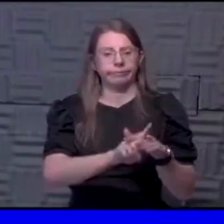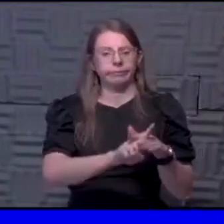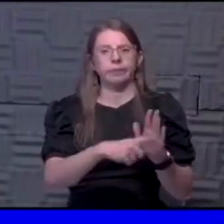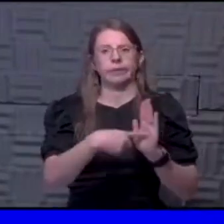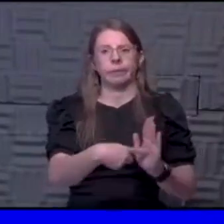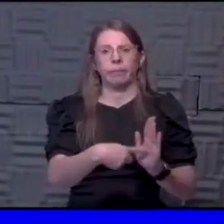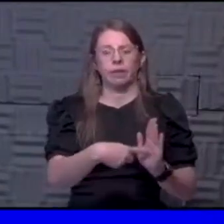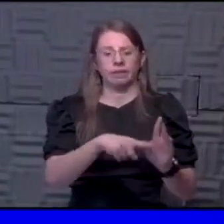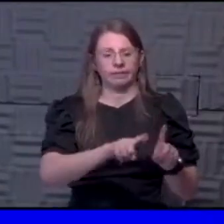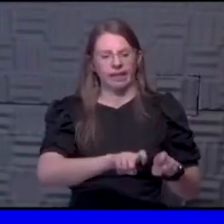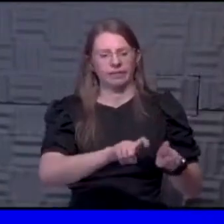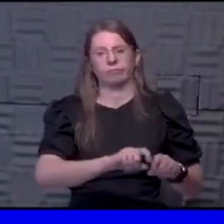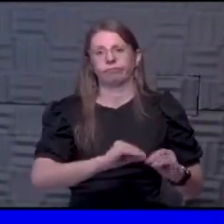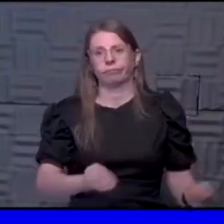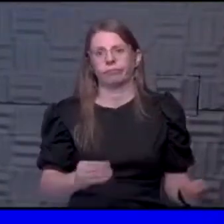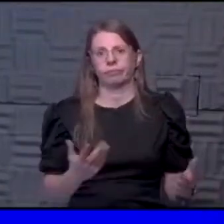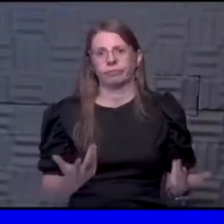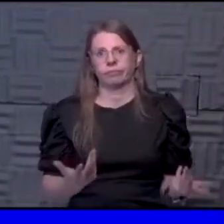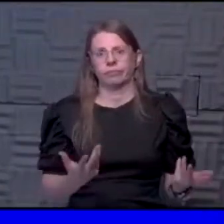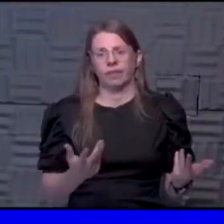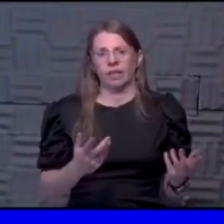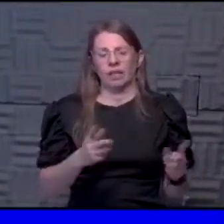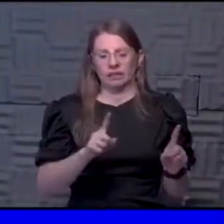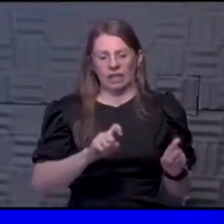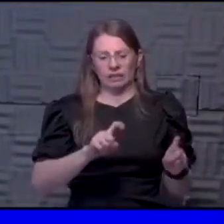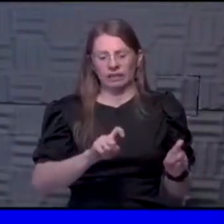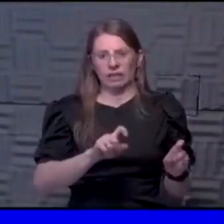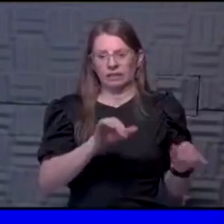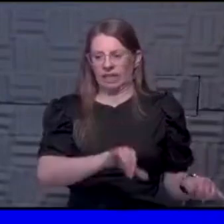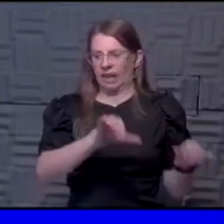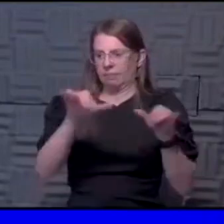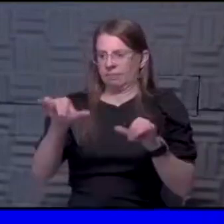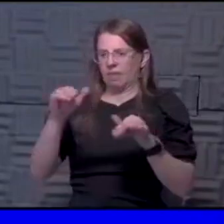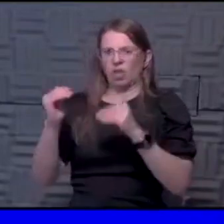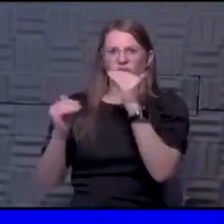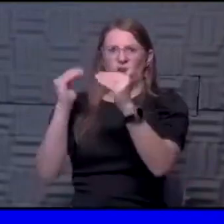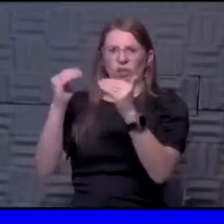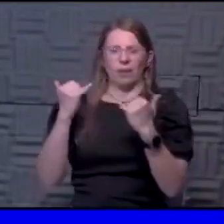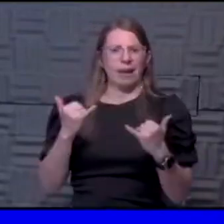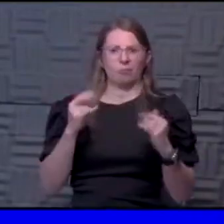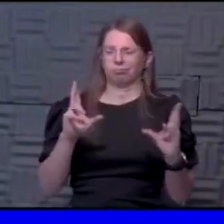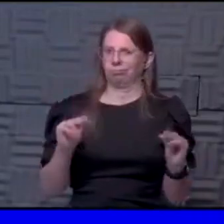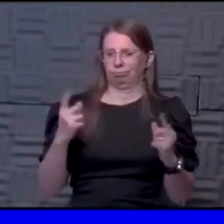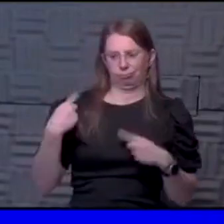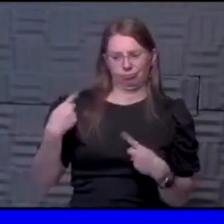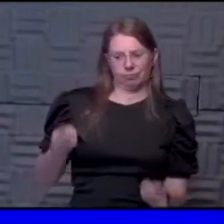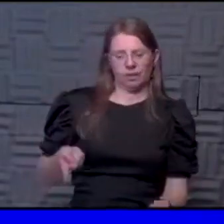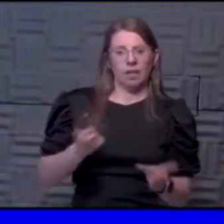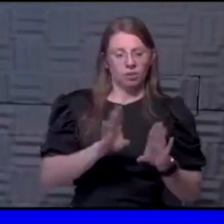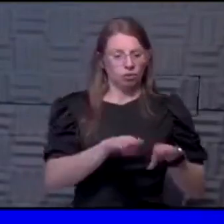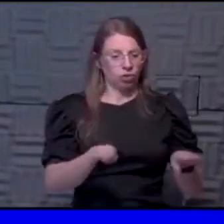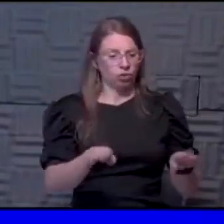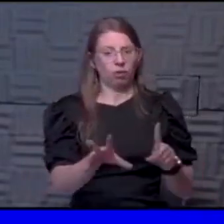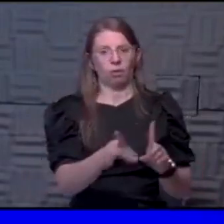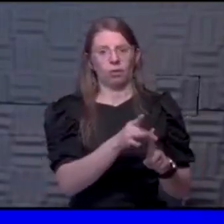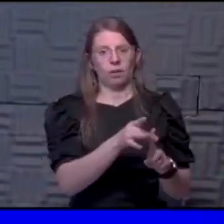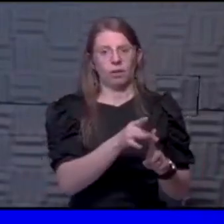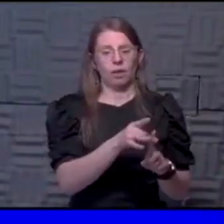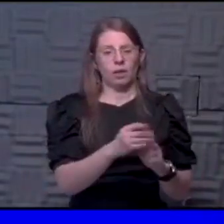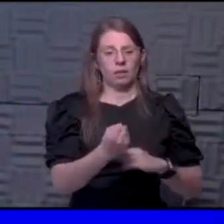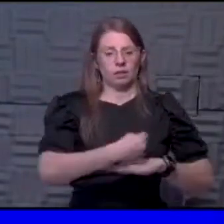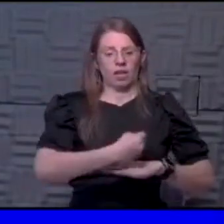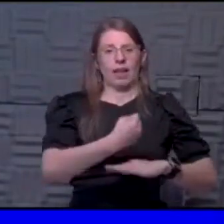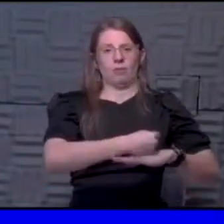they're not getting tested. They haven't historically been tested the same rate as adults. Also, what happened? Why weren't children getting it, say, in the